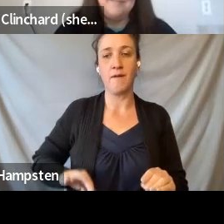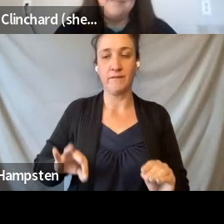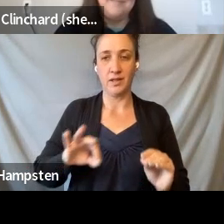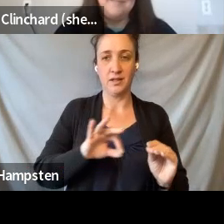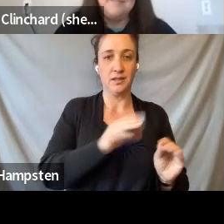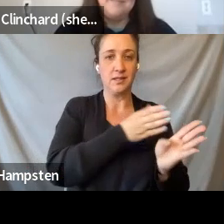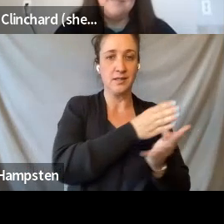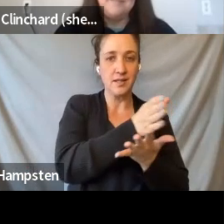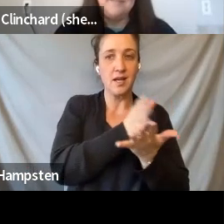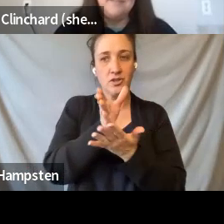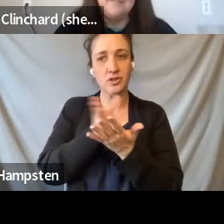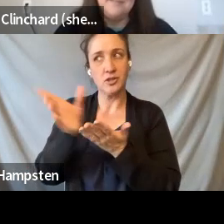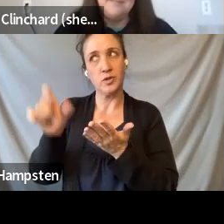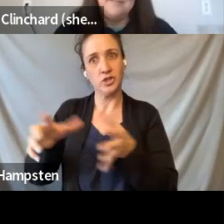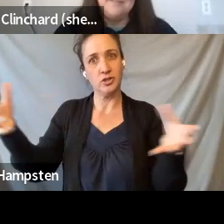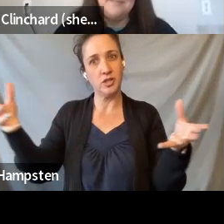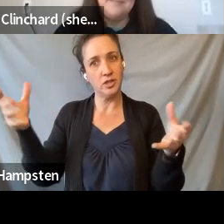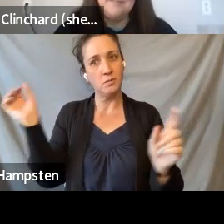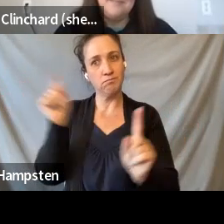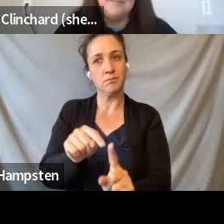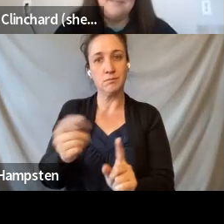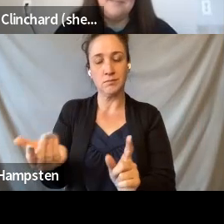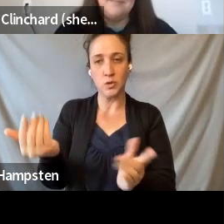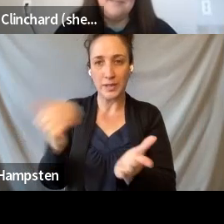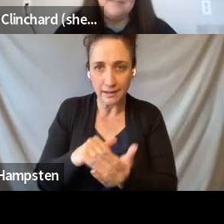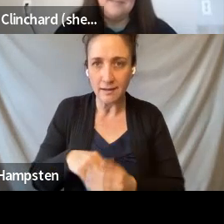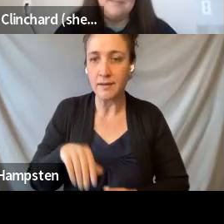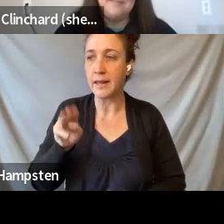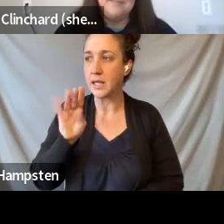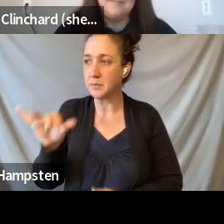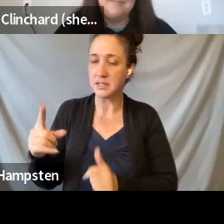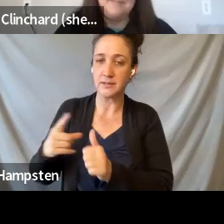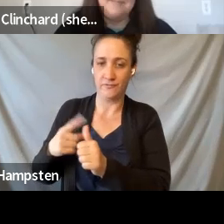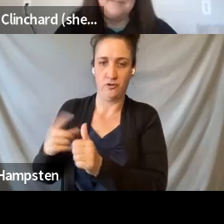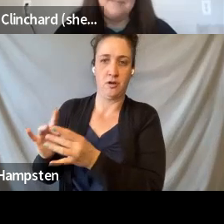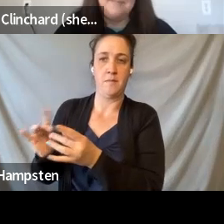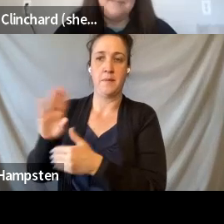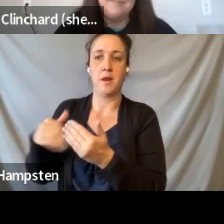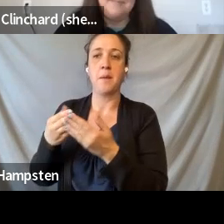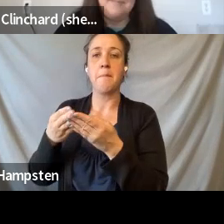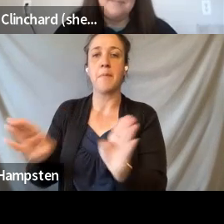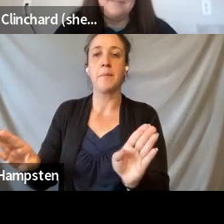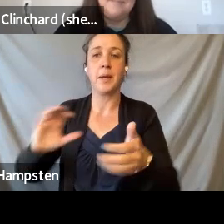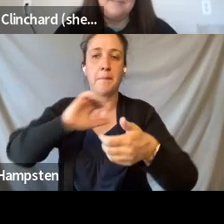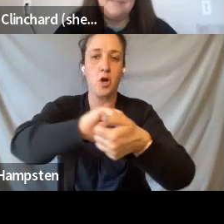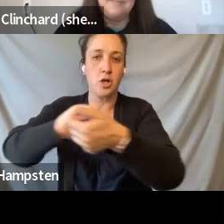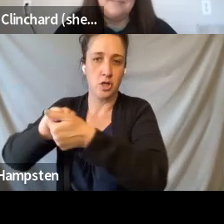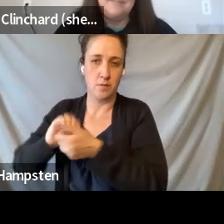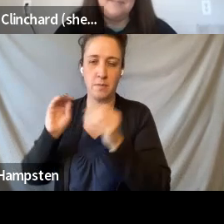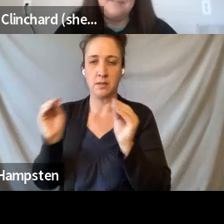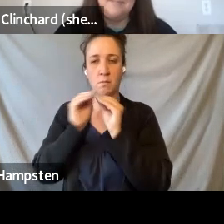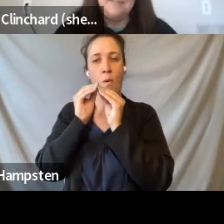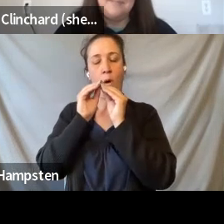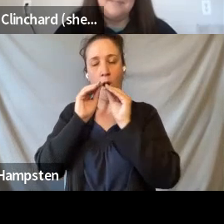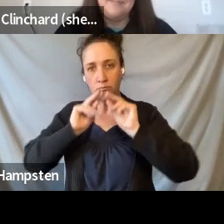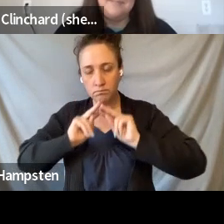And we should bring that back, and, you know, back to Amy's first comment about a public-private partnership that's more transparent, and